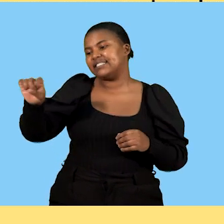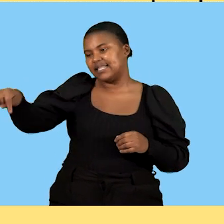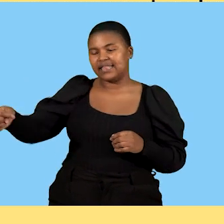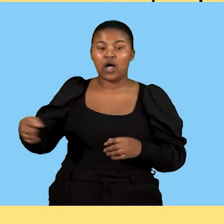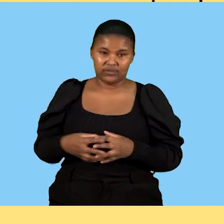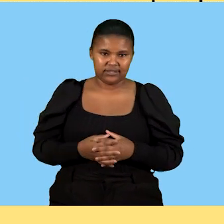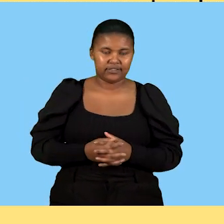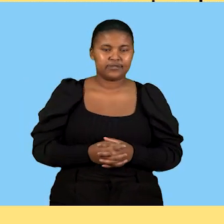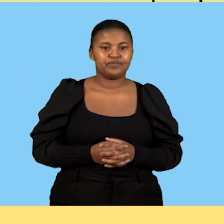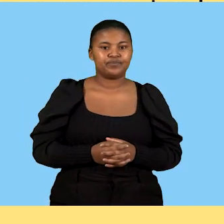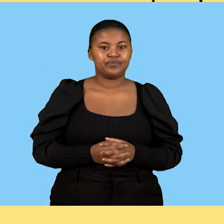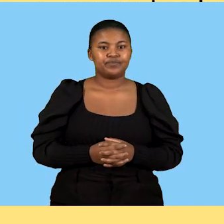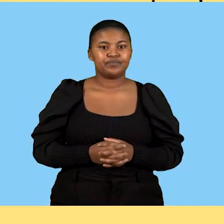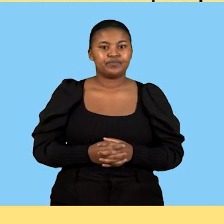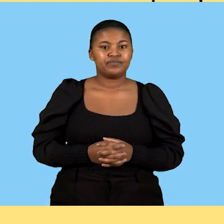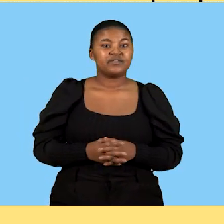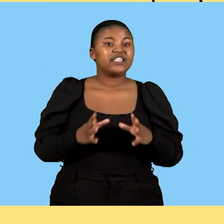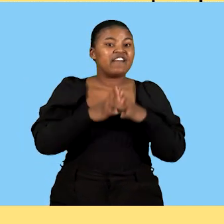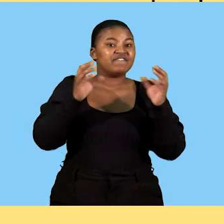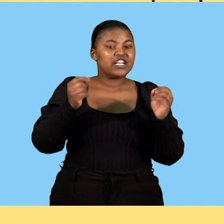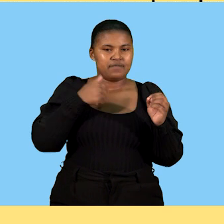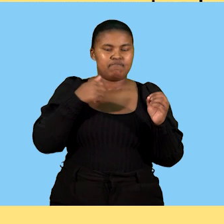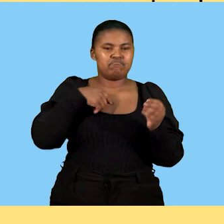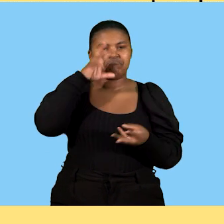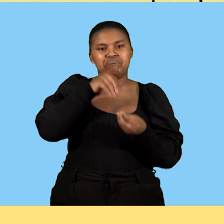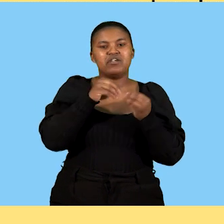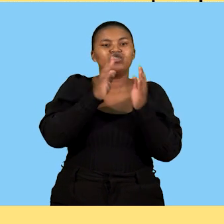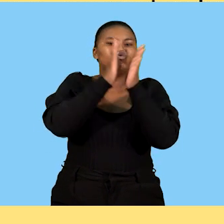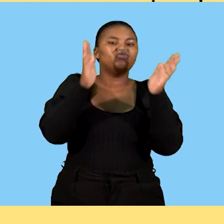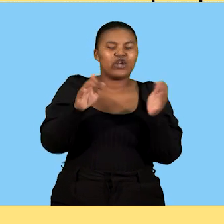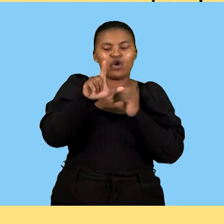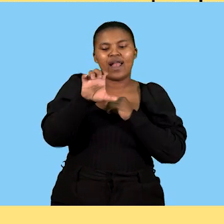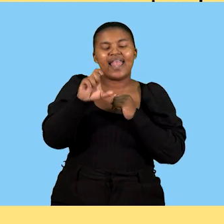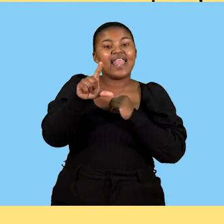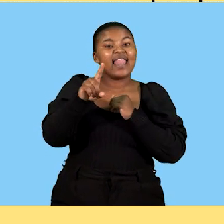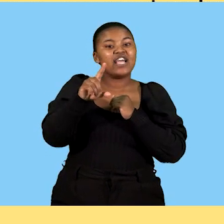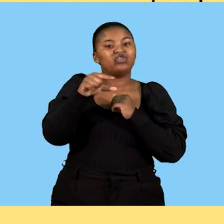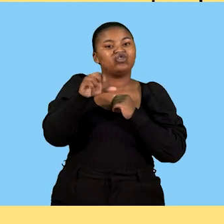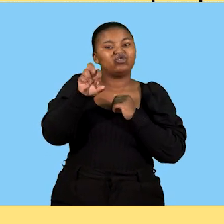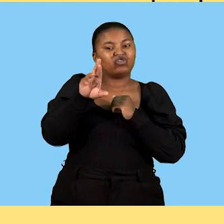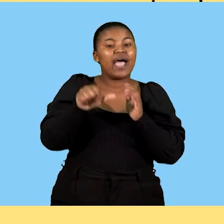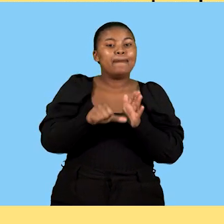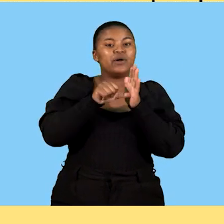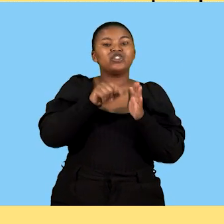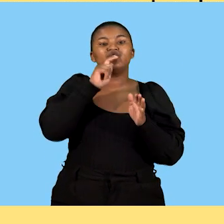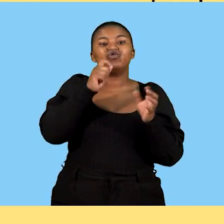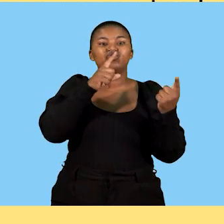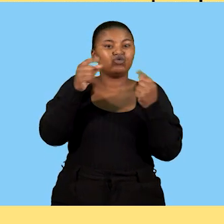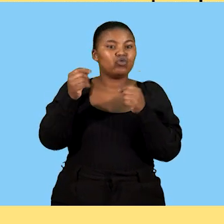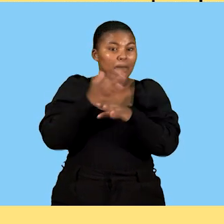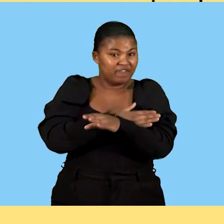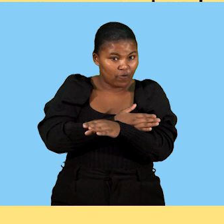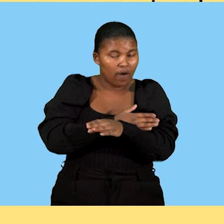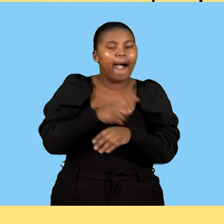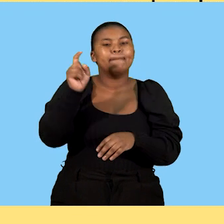60,000. Then I have completed my general ledger. It is important that before you do your general ledger,